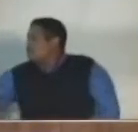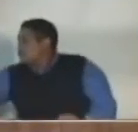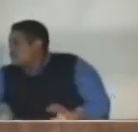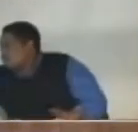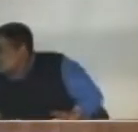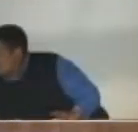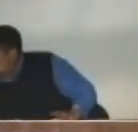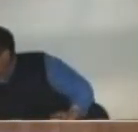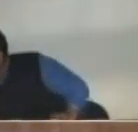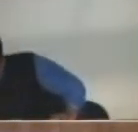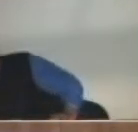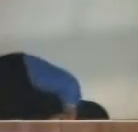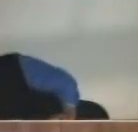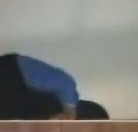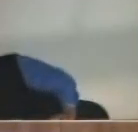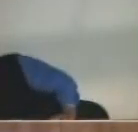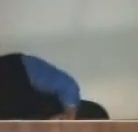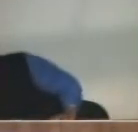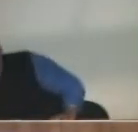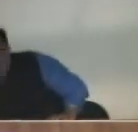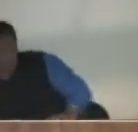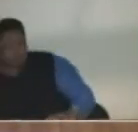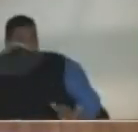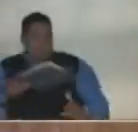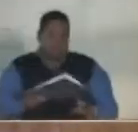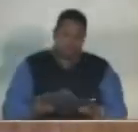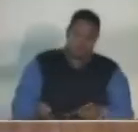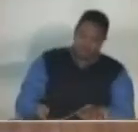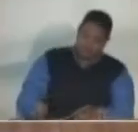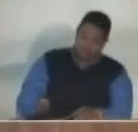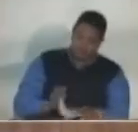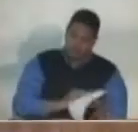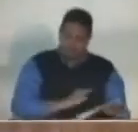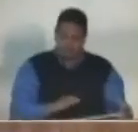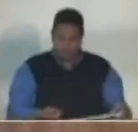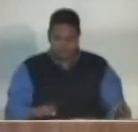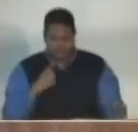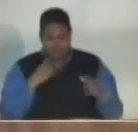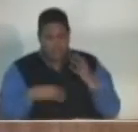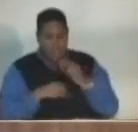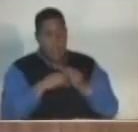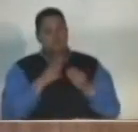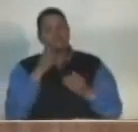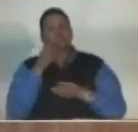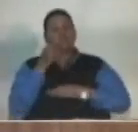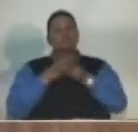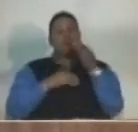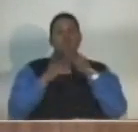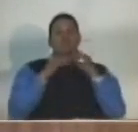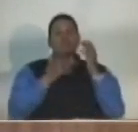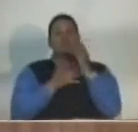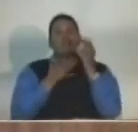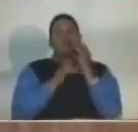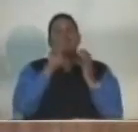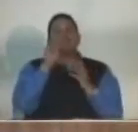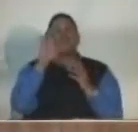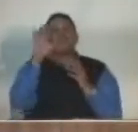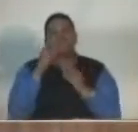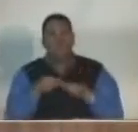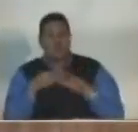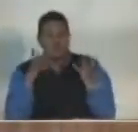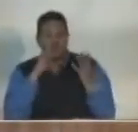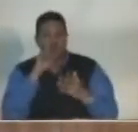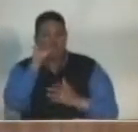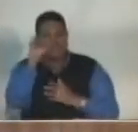And we're adding to the traditional technical and vocational offerings at 110 targeted high schools. The 3 subjects